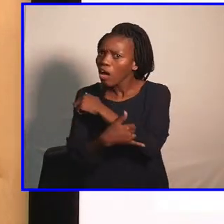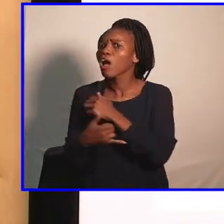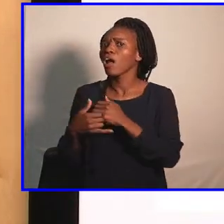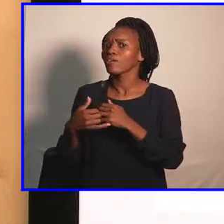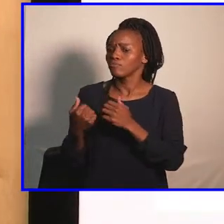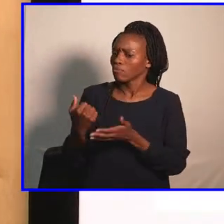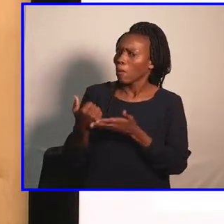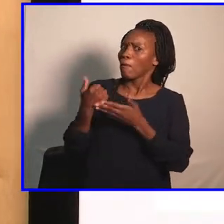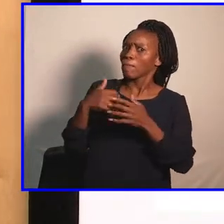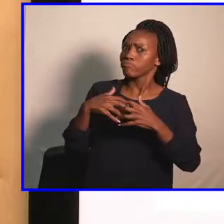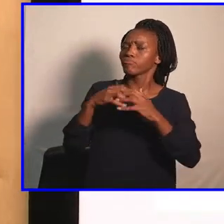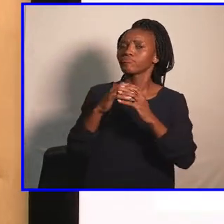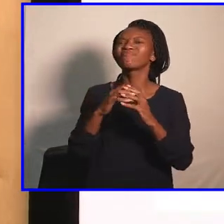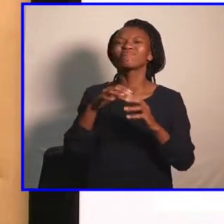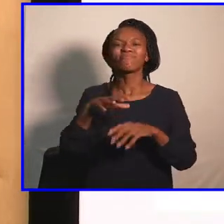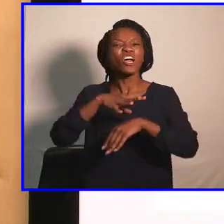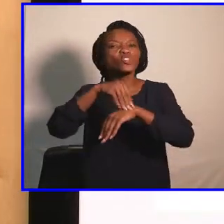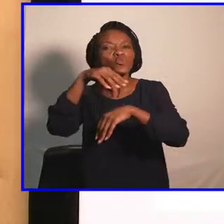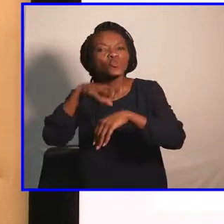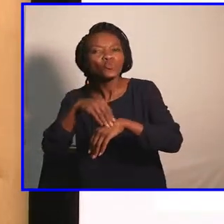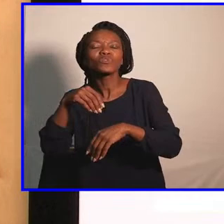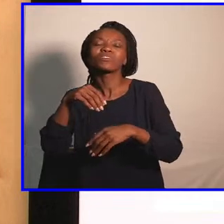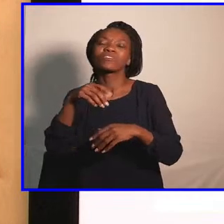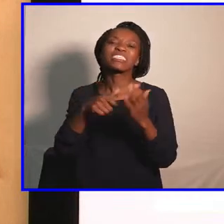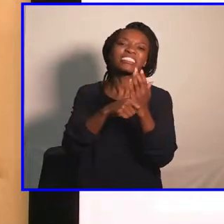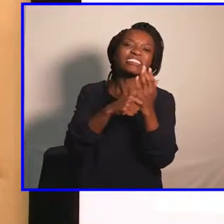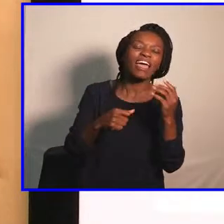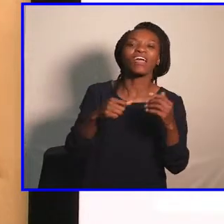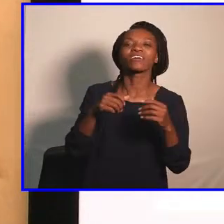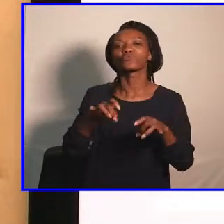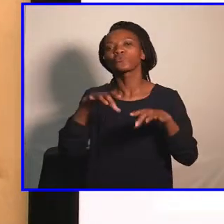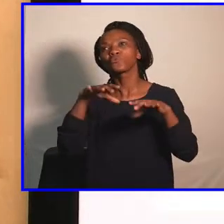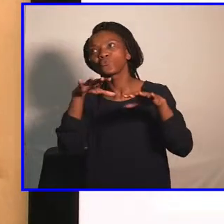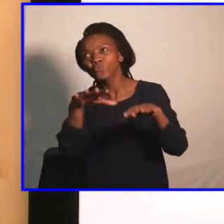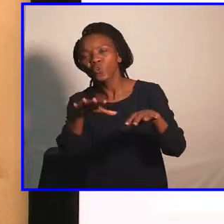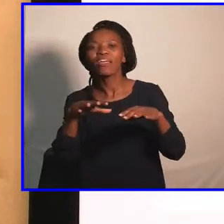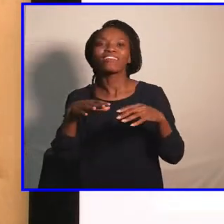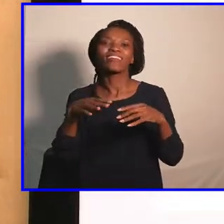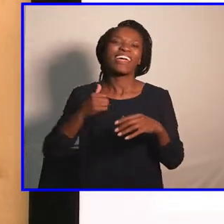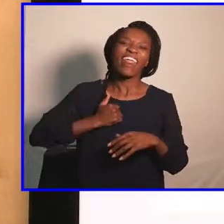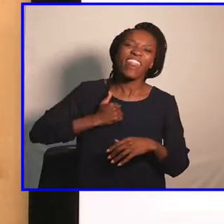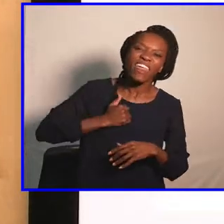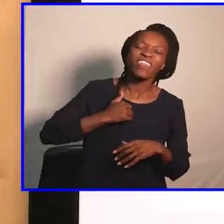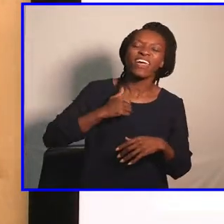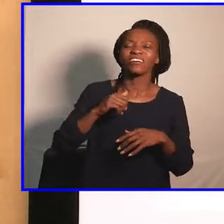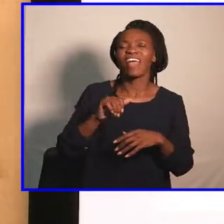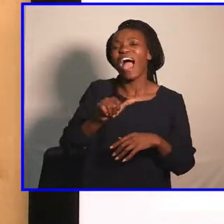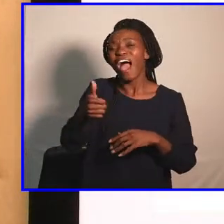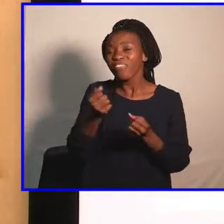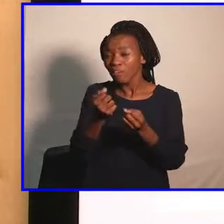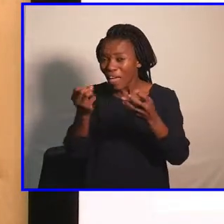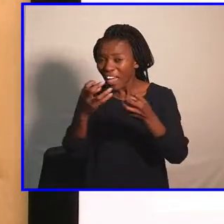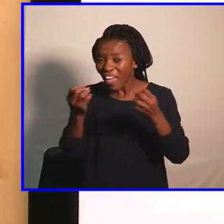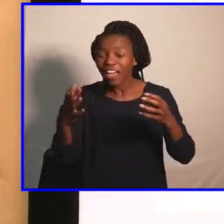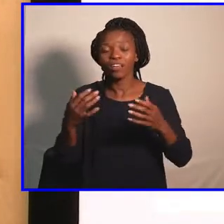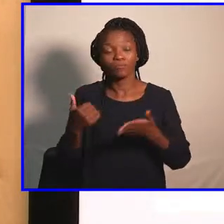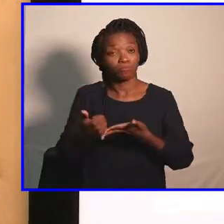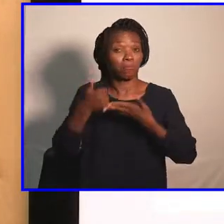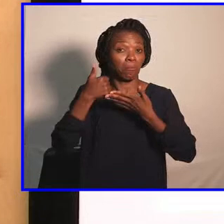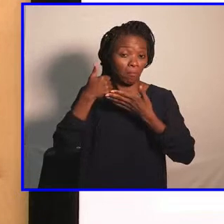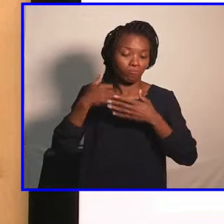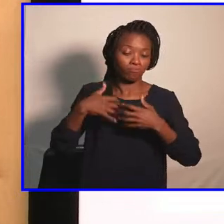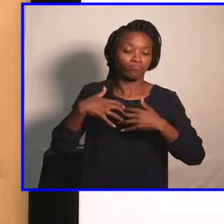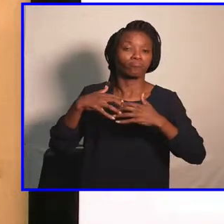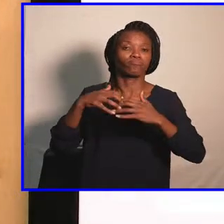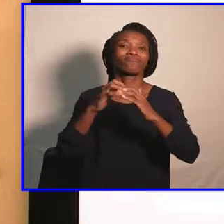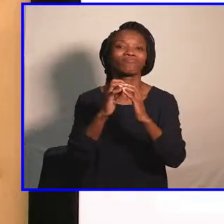Swedish Tax Authority, the Australian and Canadian revenue authorities, and many others that have assisted. It is